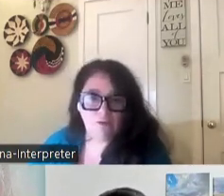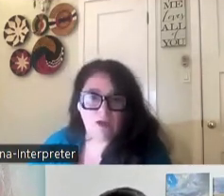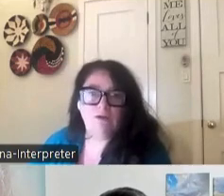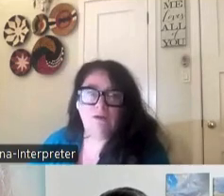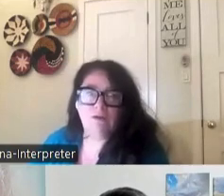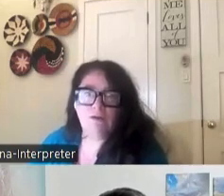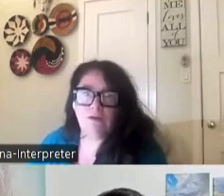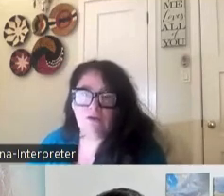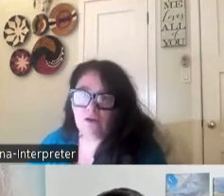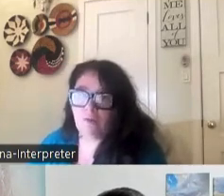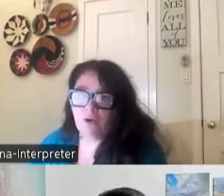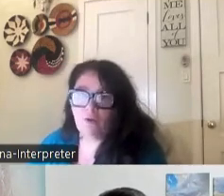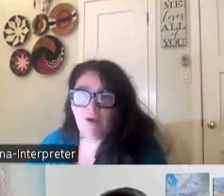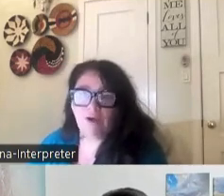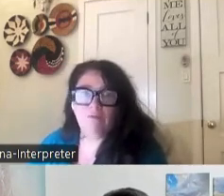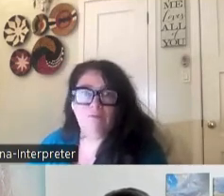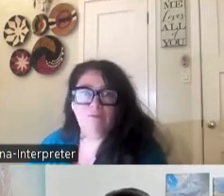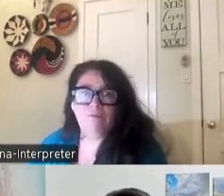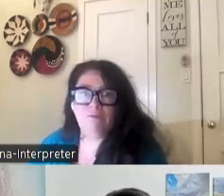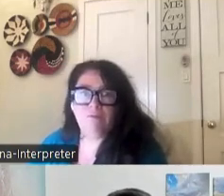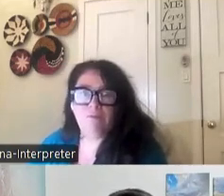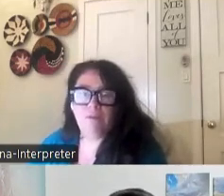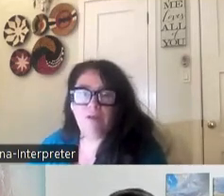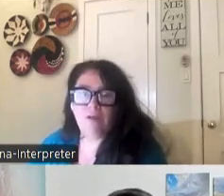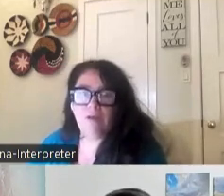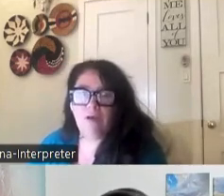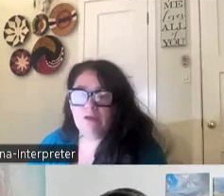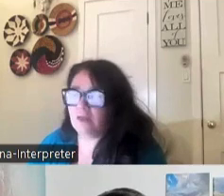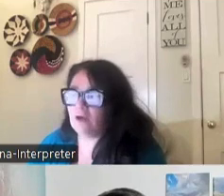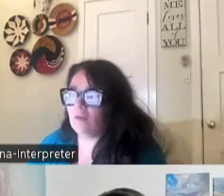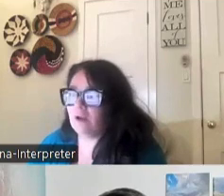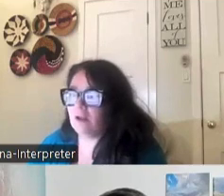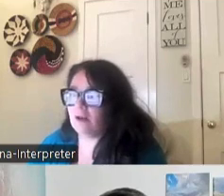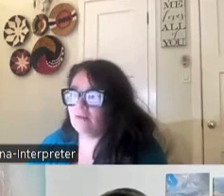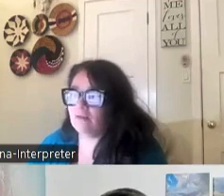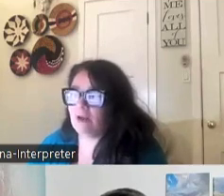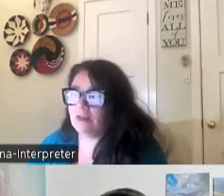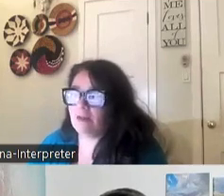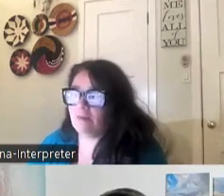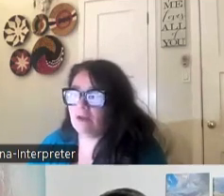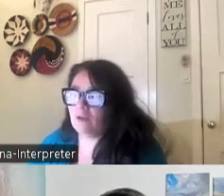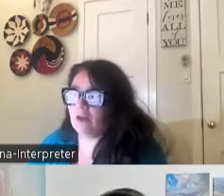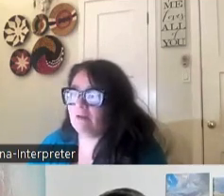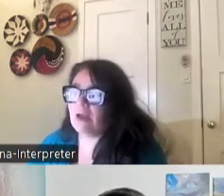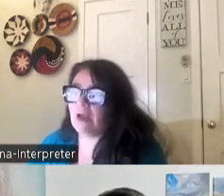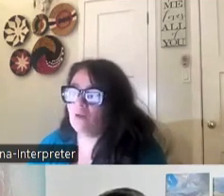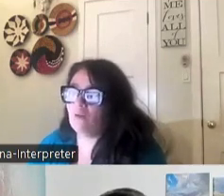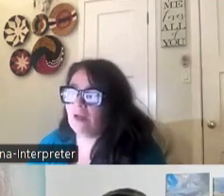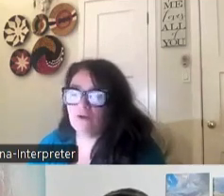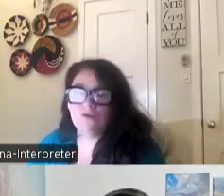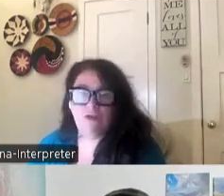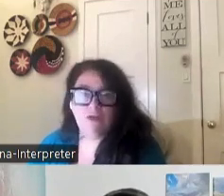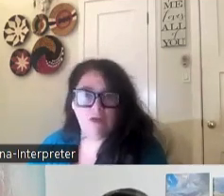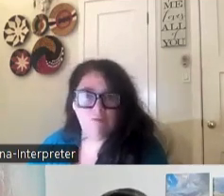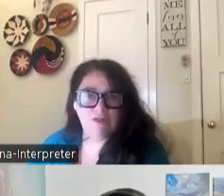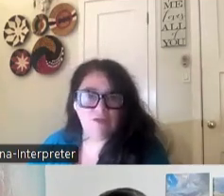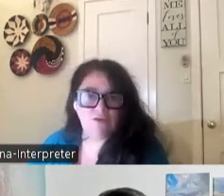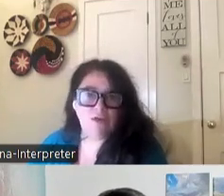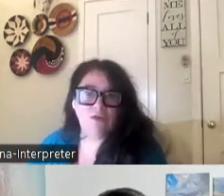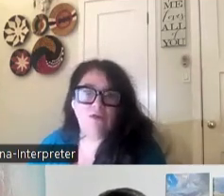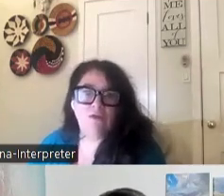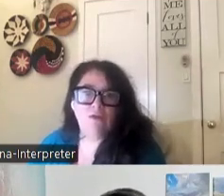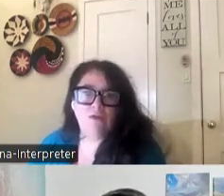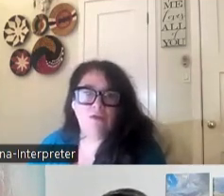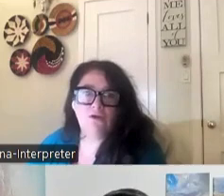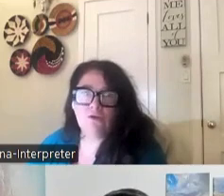lot of sense, as an increase in the Earth's overall average temperature. But there are many other things that change